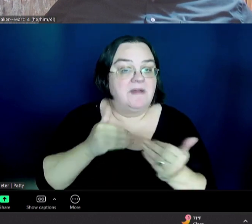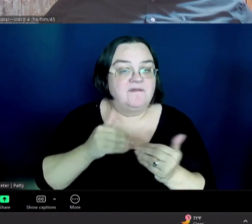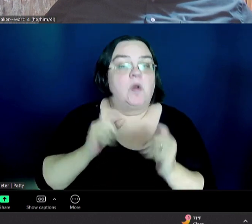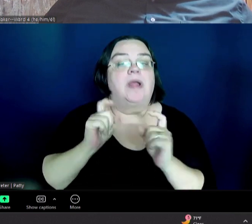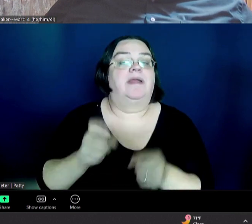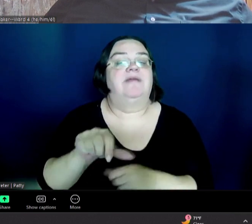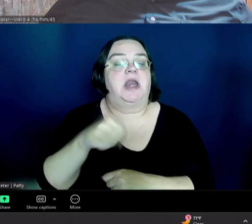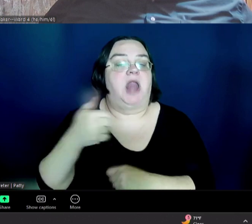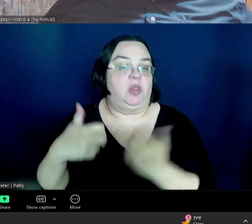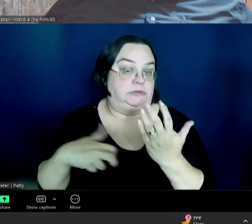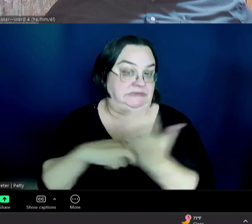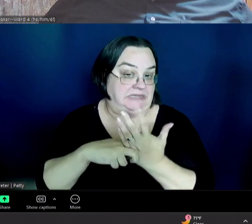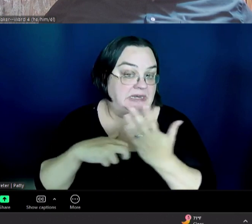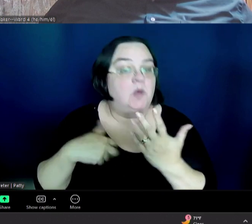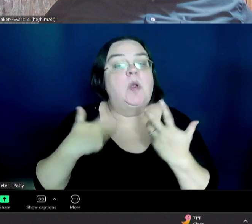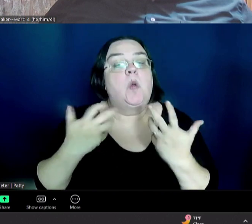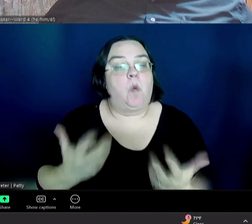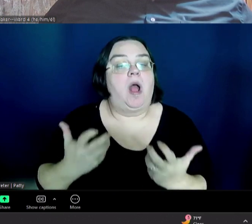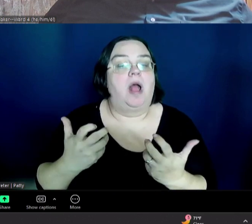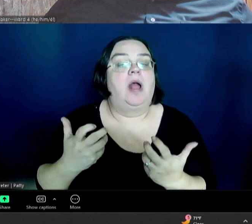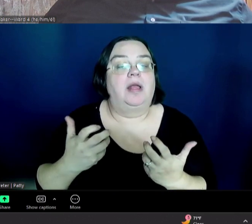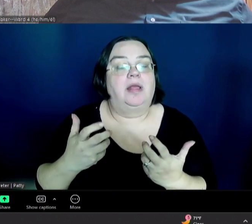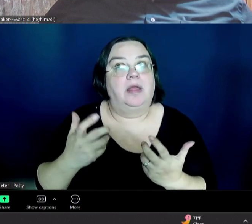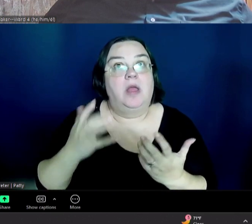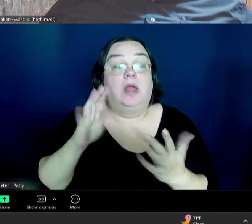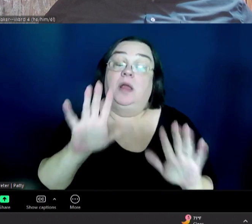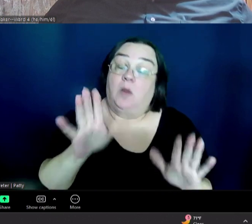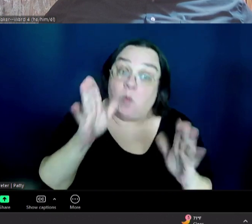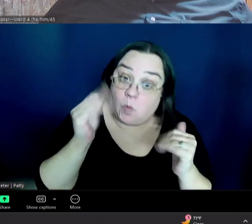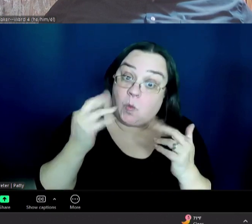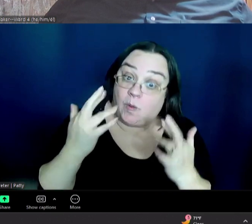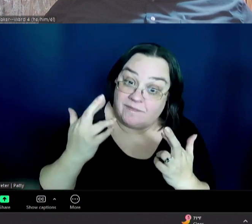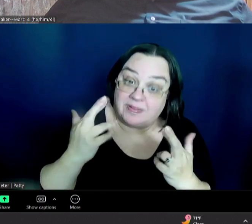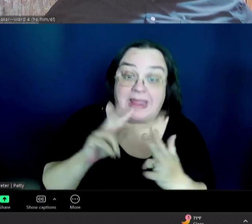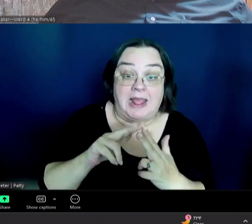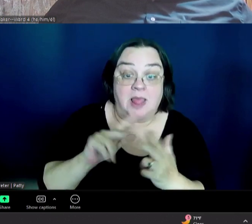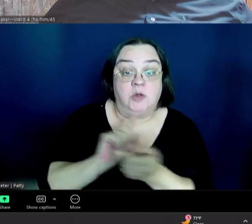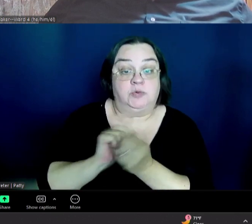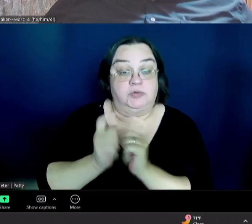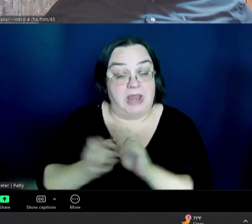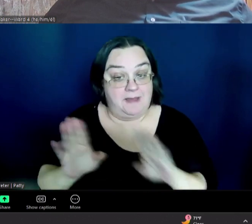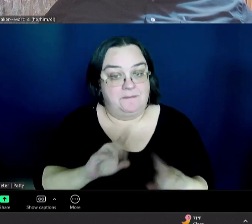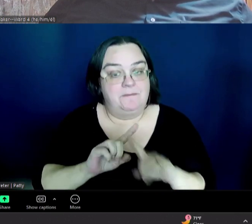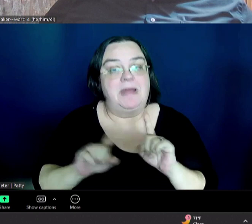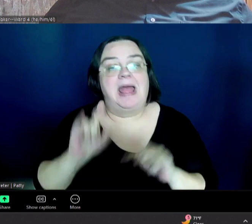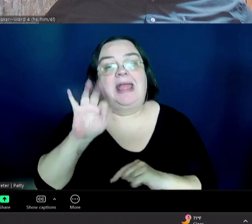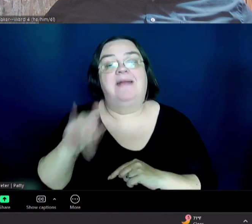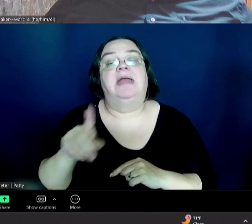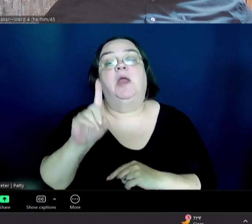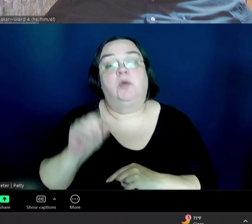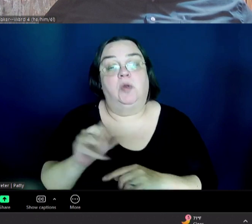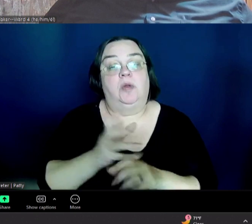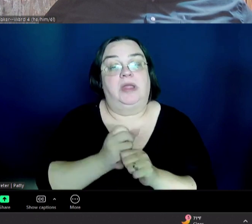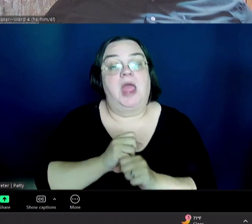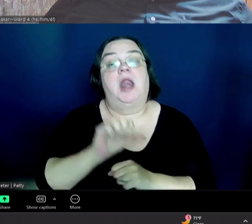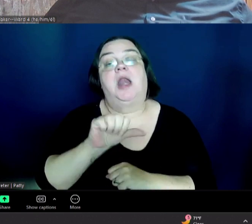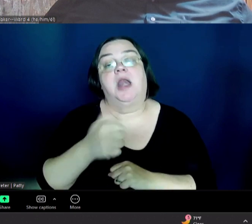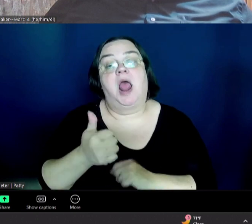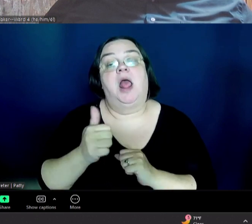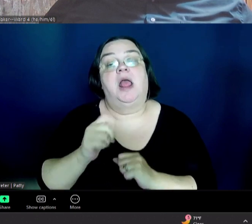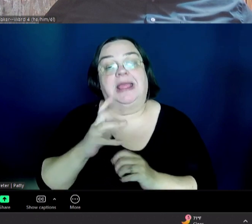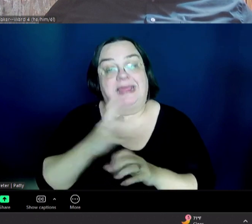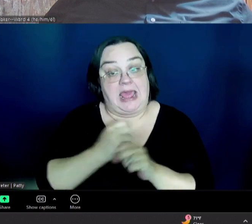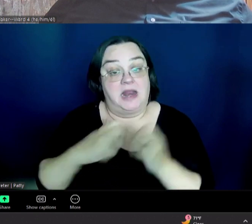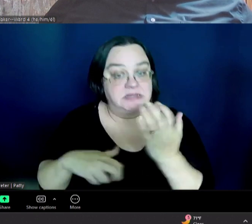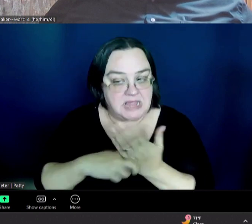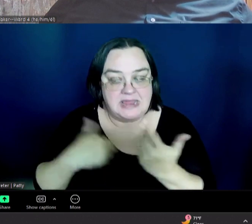want them to hopefully, right, either change the behavior, but if they should get a citation, give them an opportunity to say, oh,